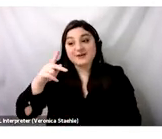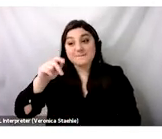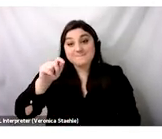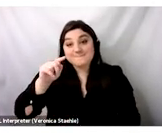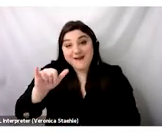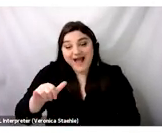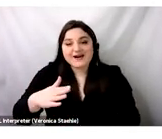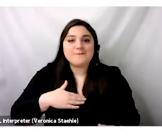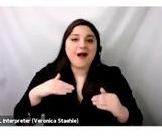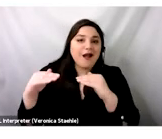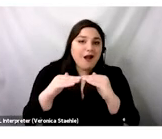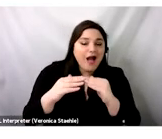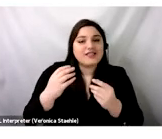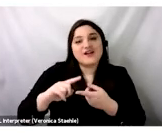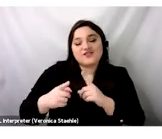her research is very,